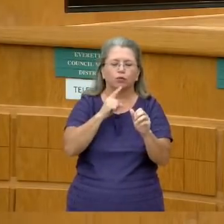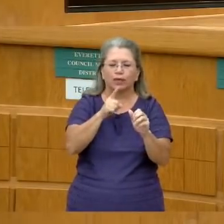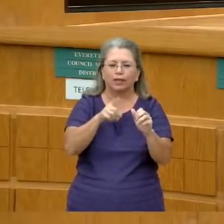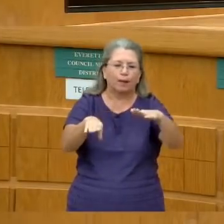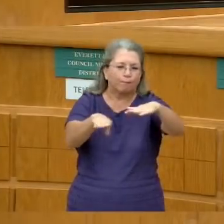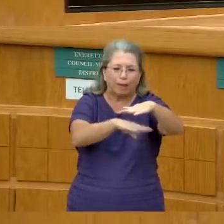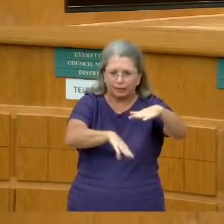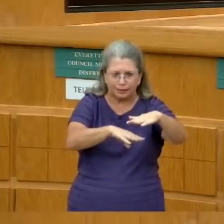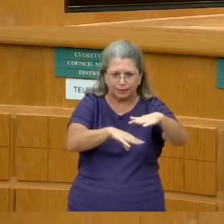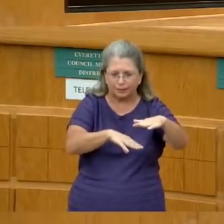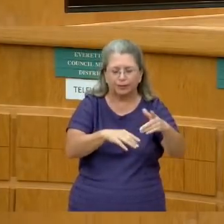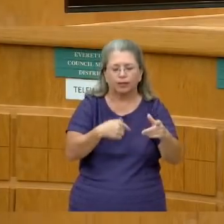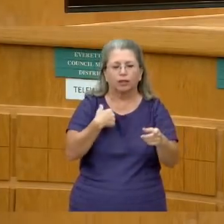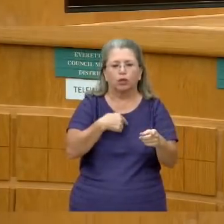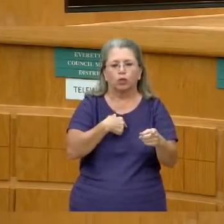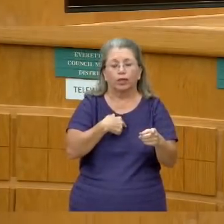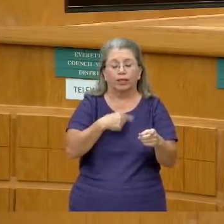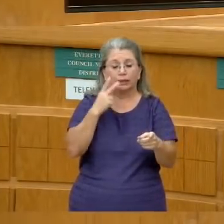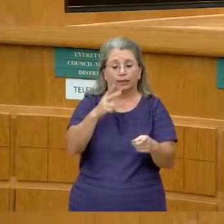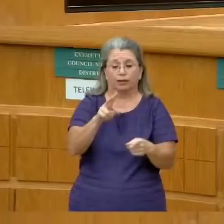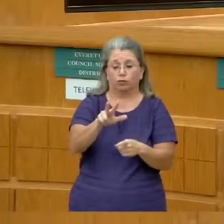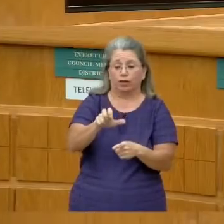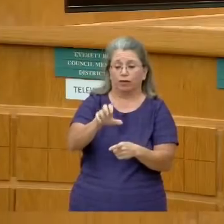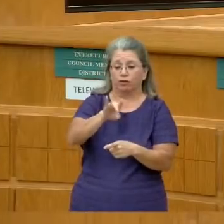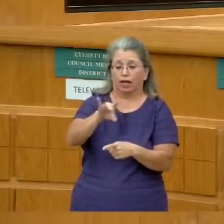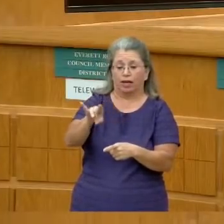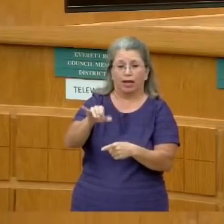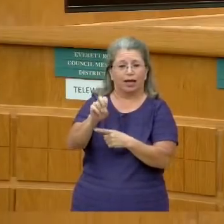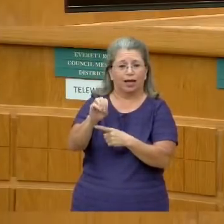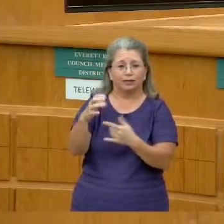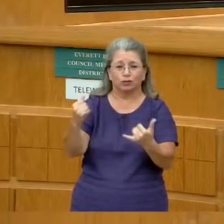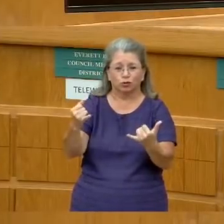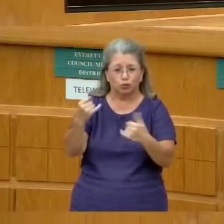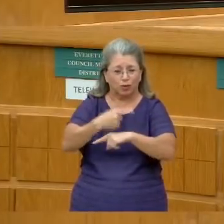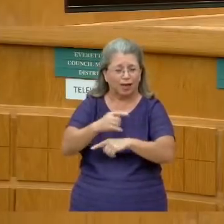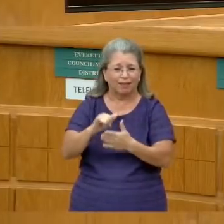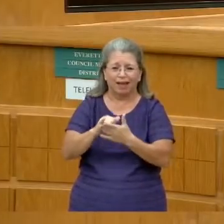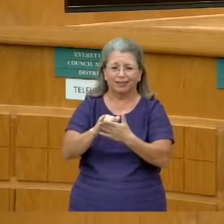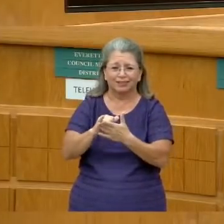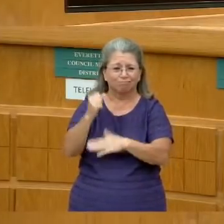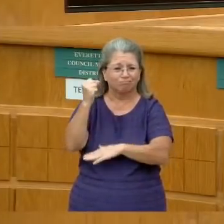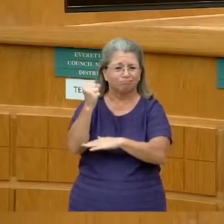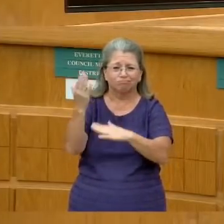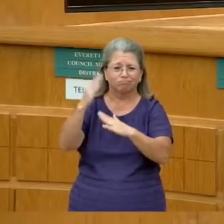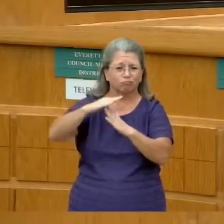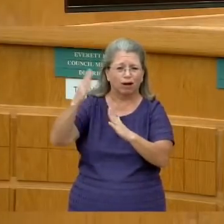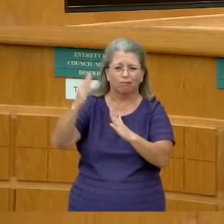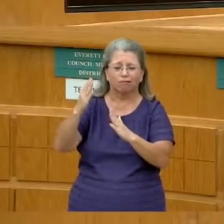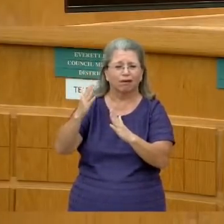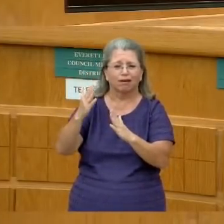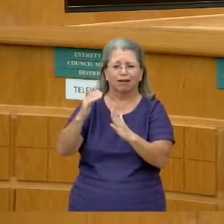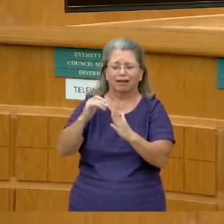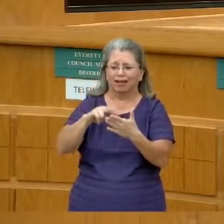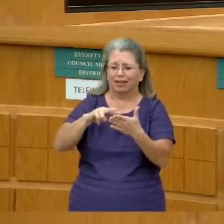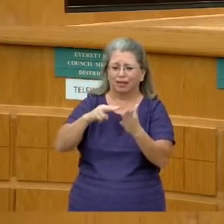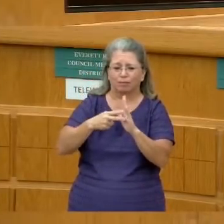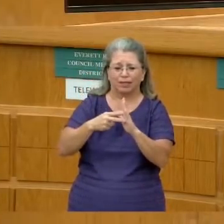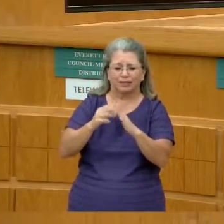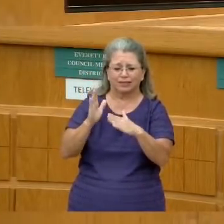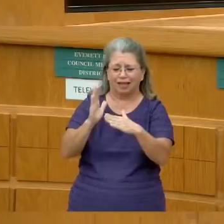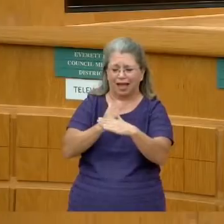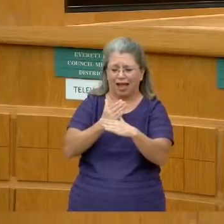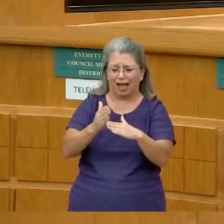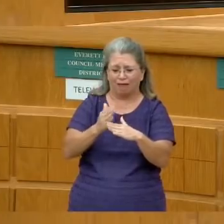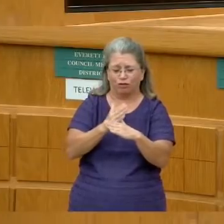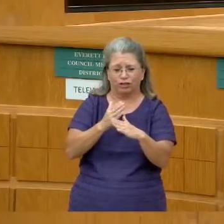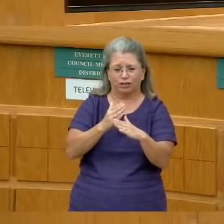are seeing 388 cases today, a record. That means on average, 27 of those will